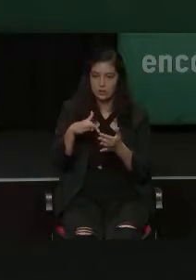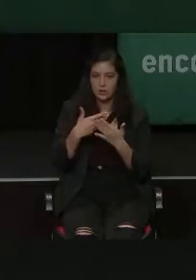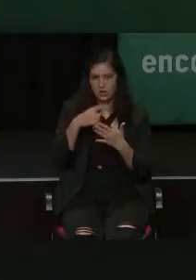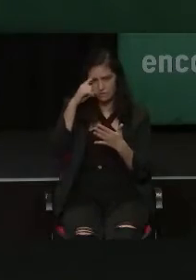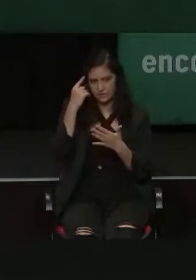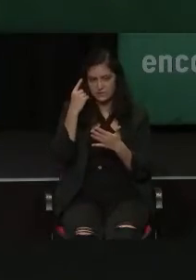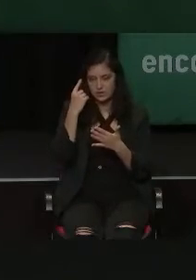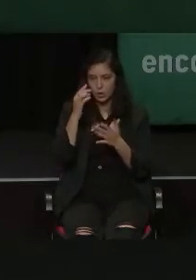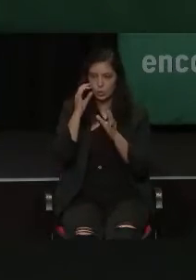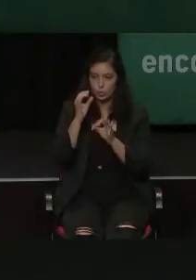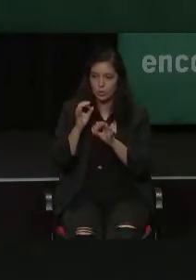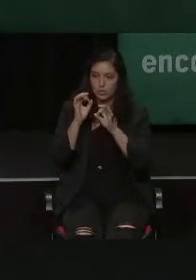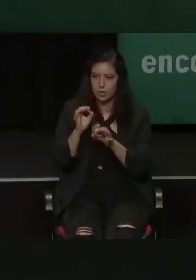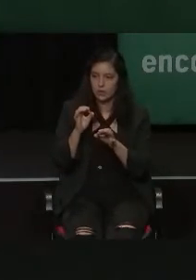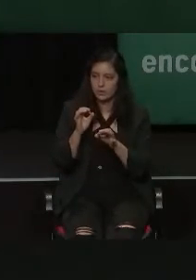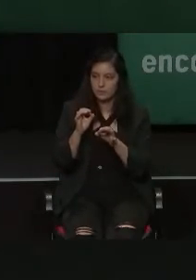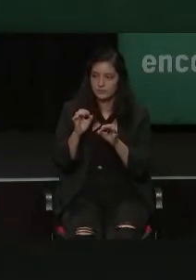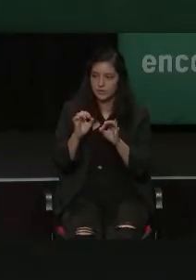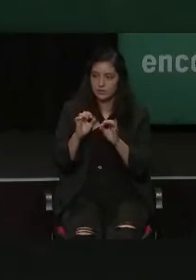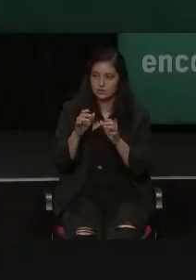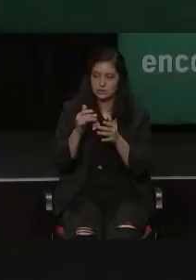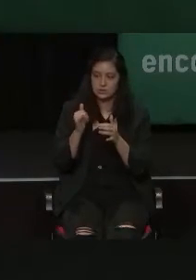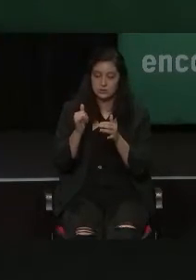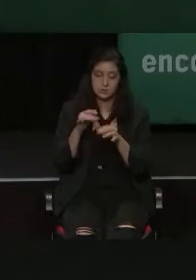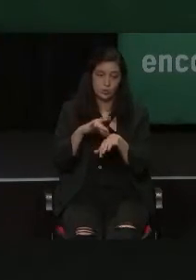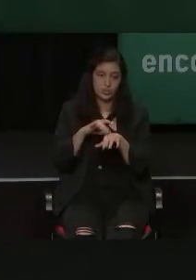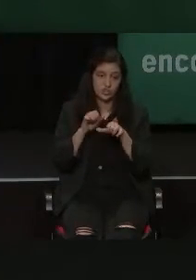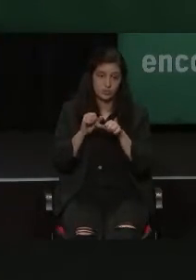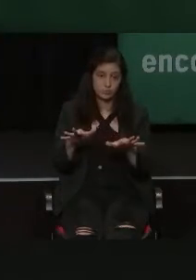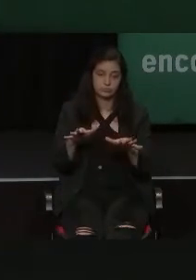difficult the treatment of a wide range of infectious diseases.